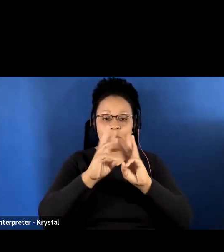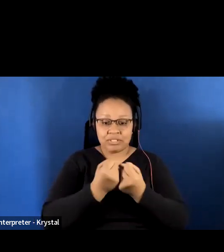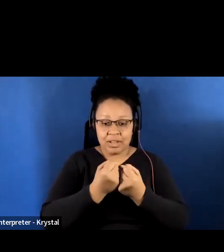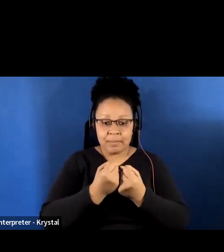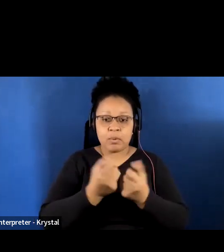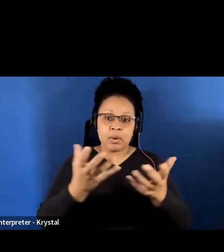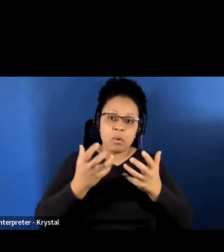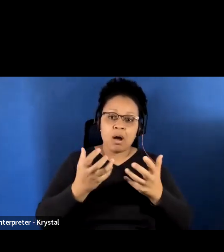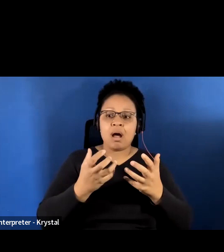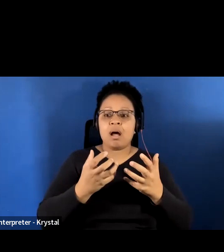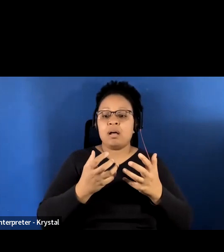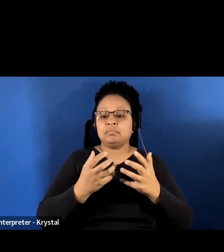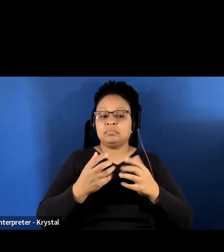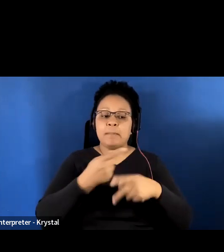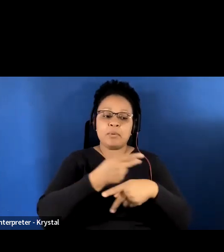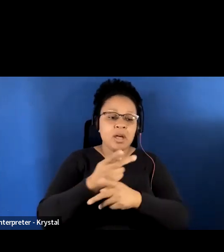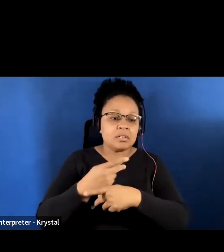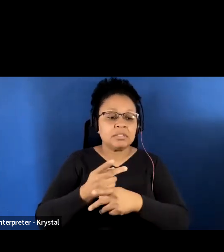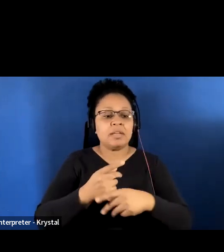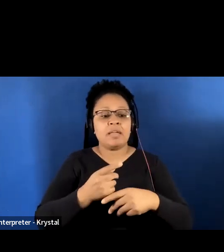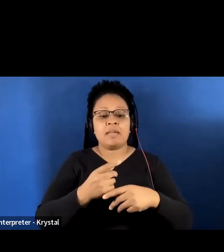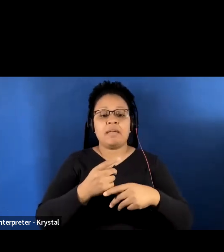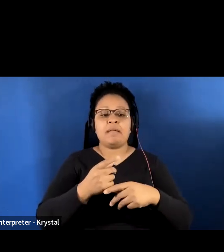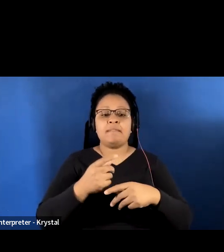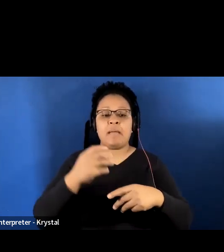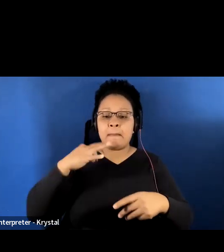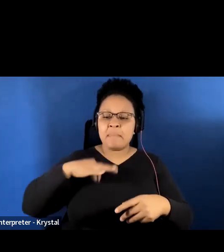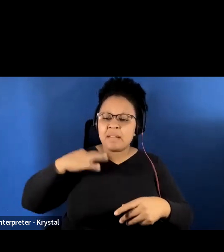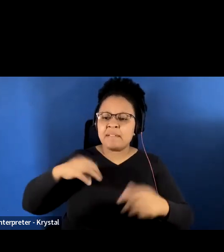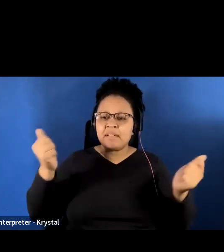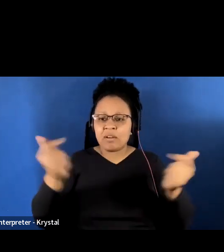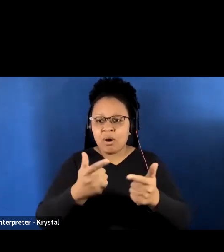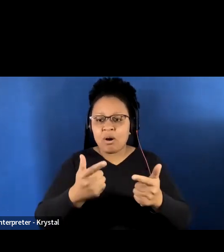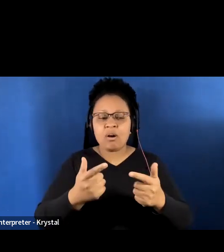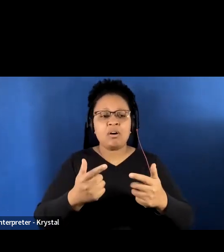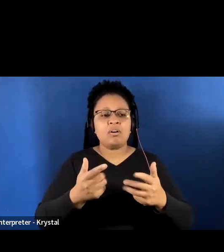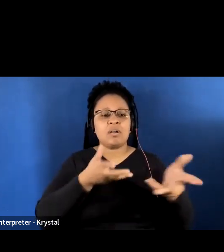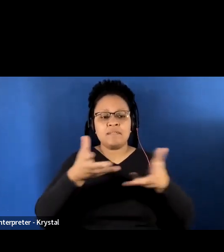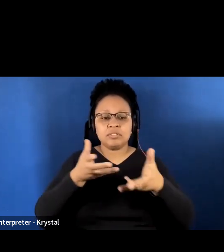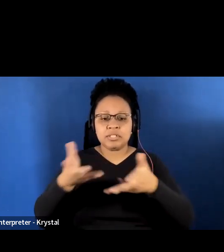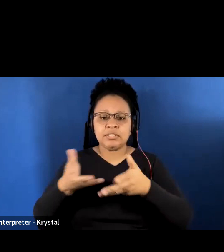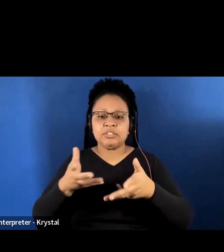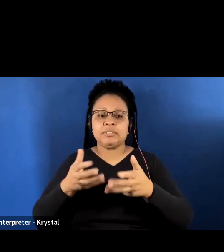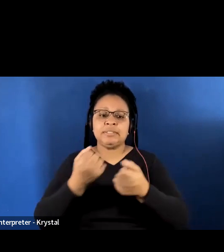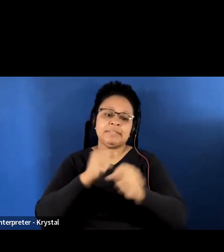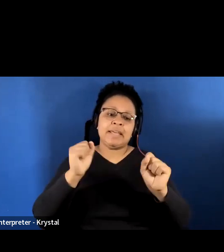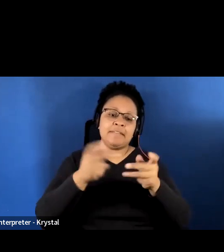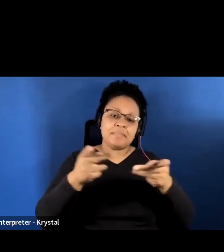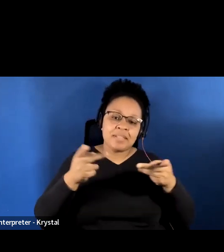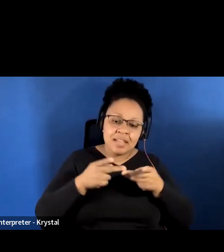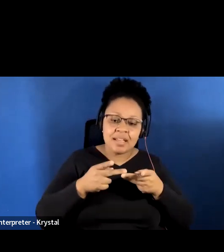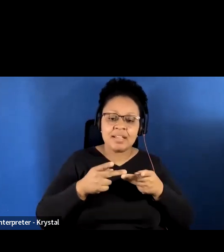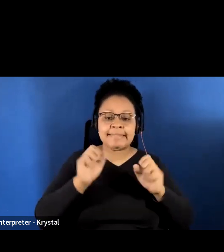be a fruitful, mutually beneficial conversation, a safe space where we can share